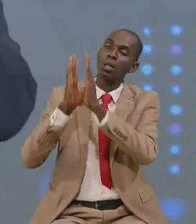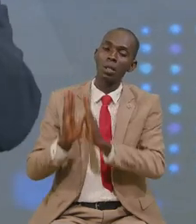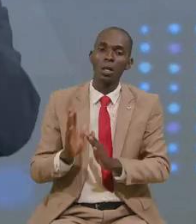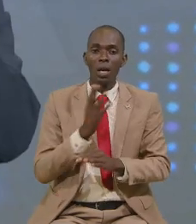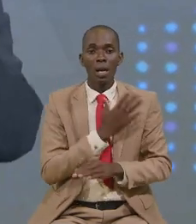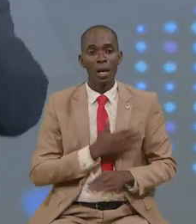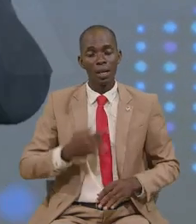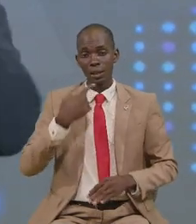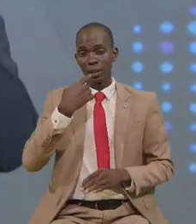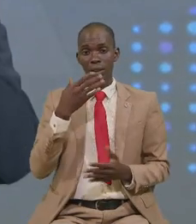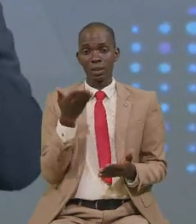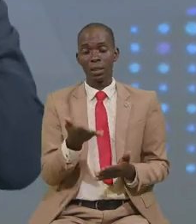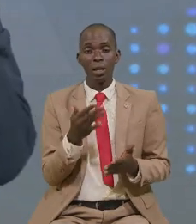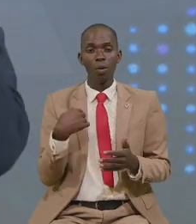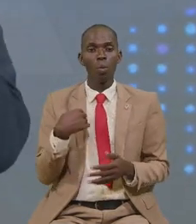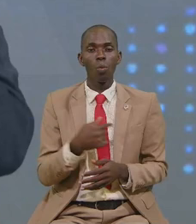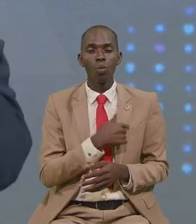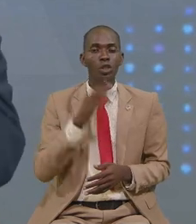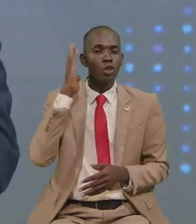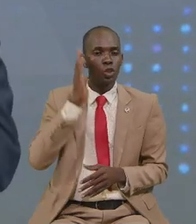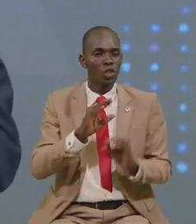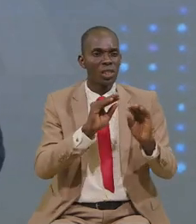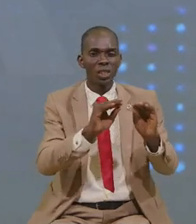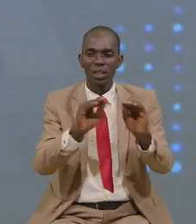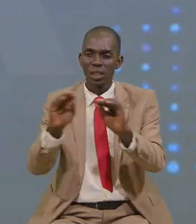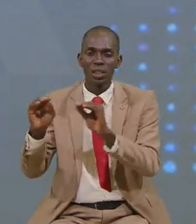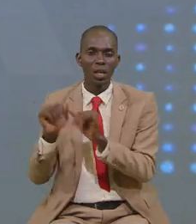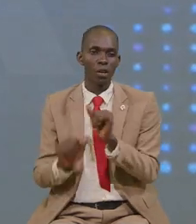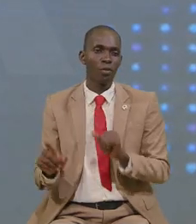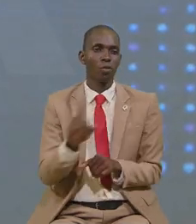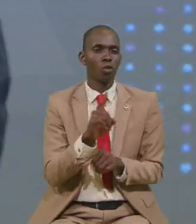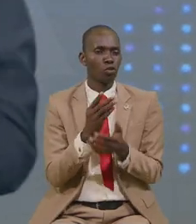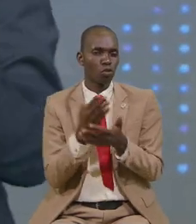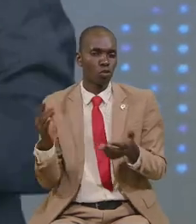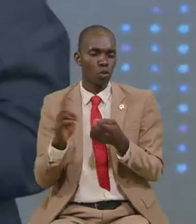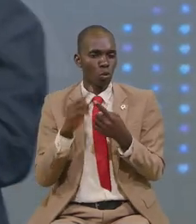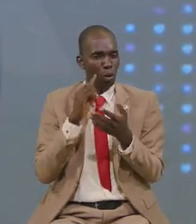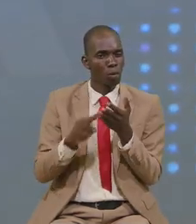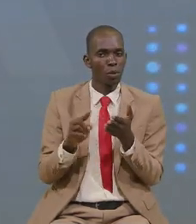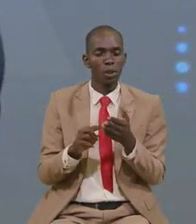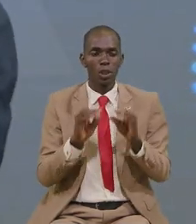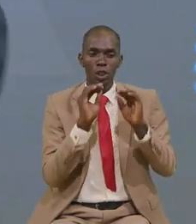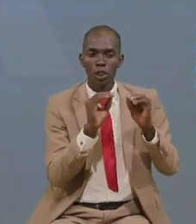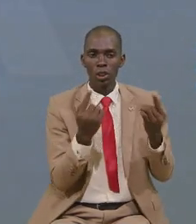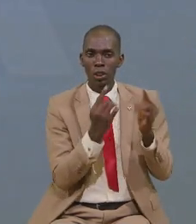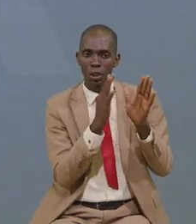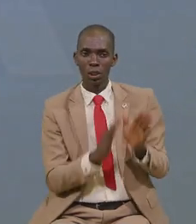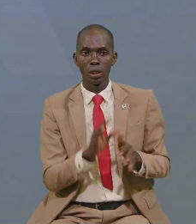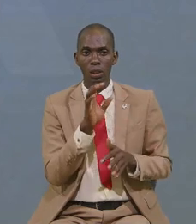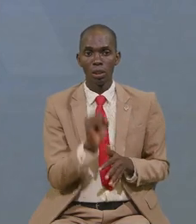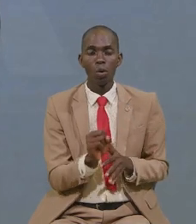should teach them, everyone, something to observe. We should teach sinners what to